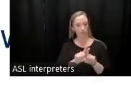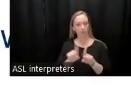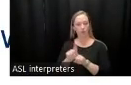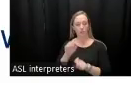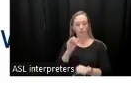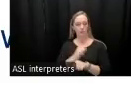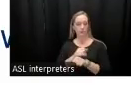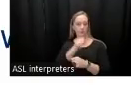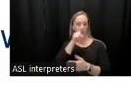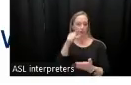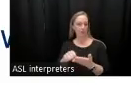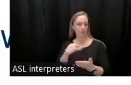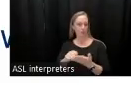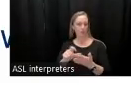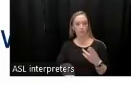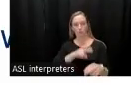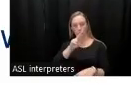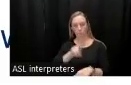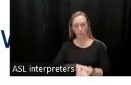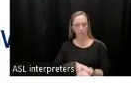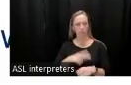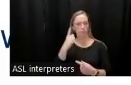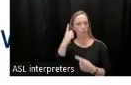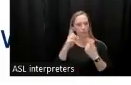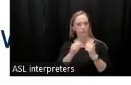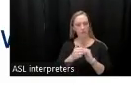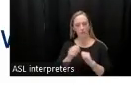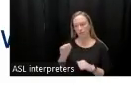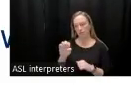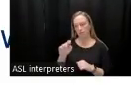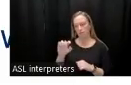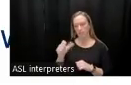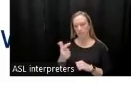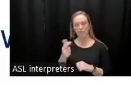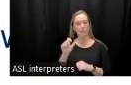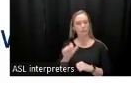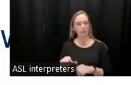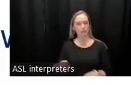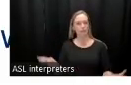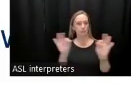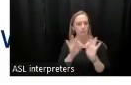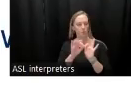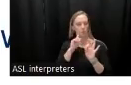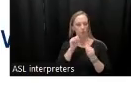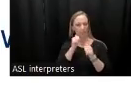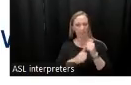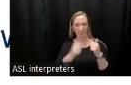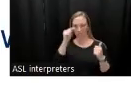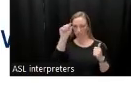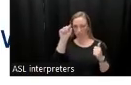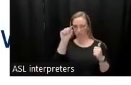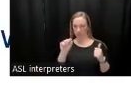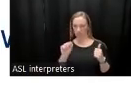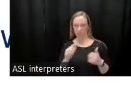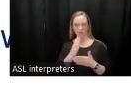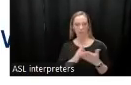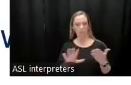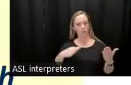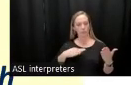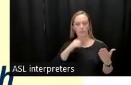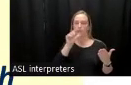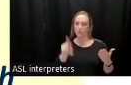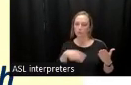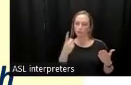letters, of course. So consider how setting can matter for all of these parts of the application, so not just the facilities